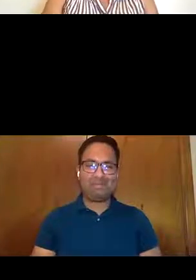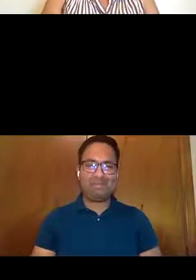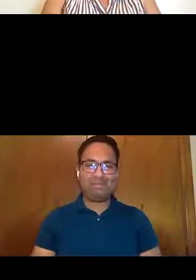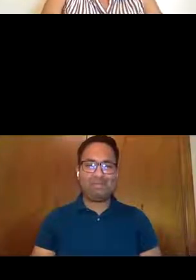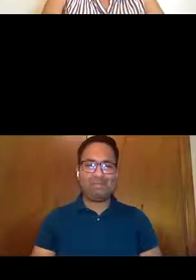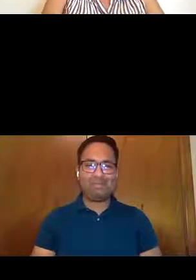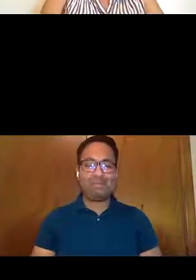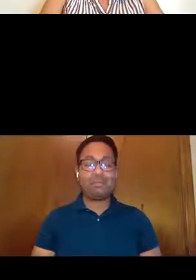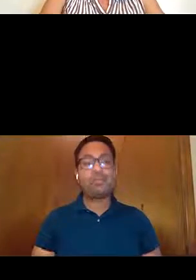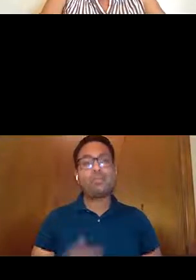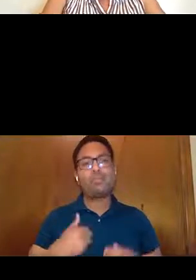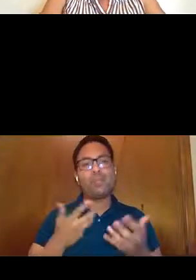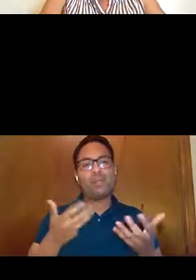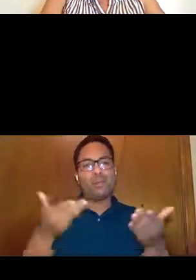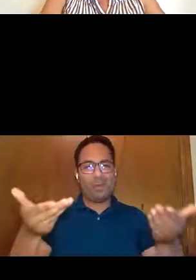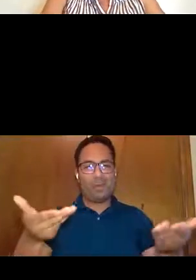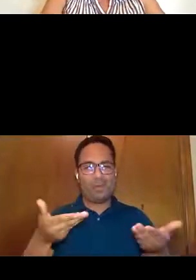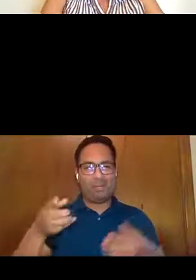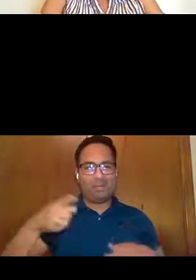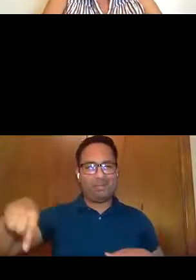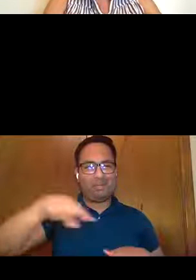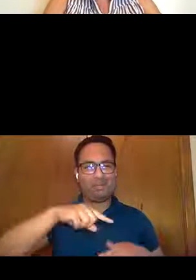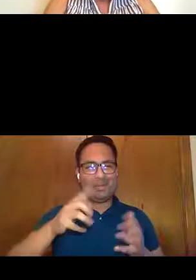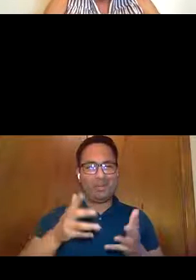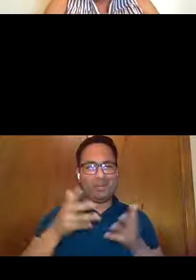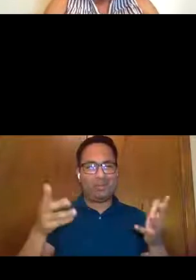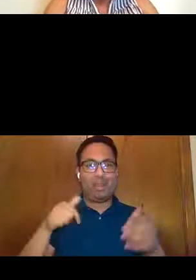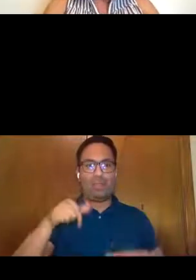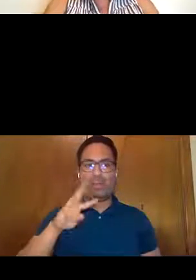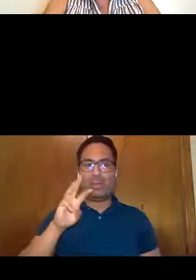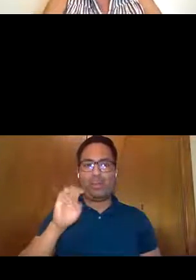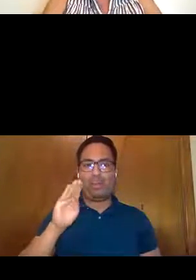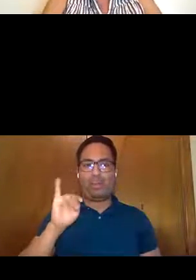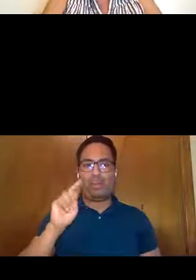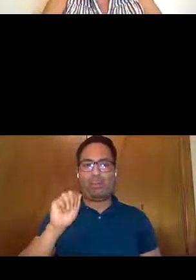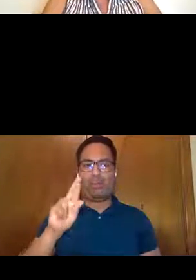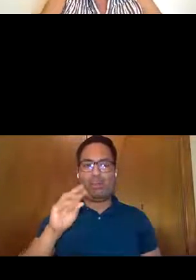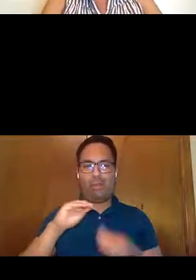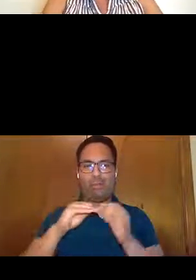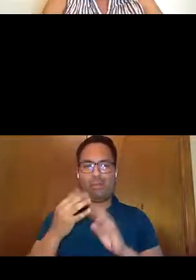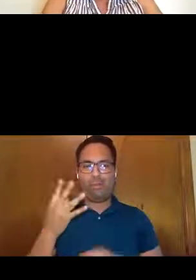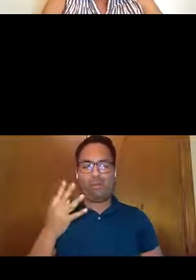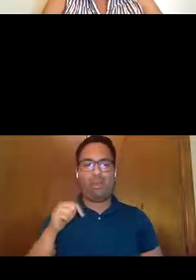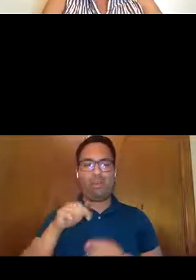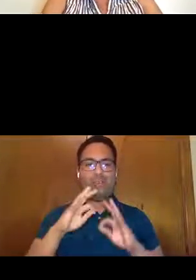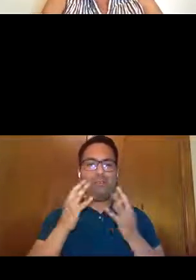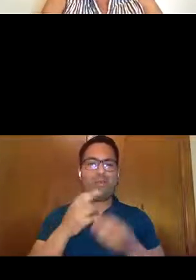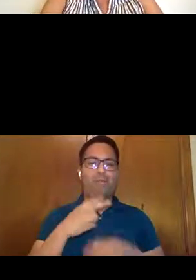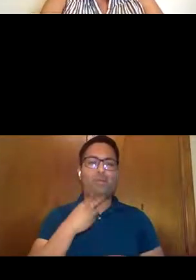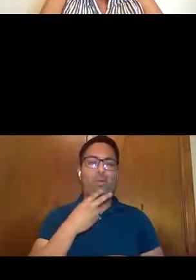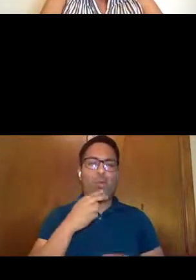I wanted to welcome you so much to our webinar number 4 in the Family Voices series, The Nuts and Bolts of